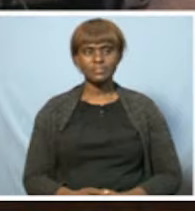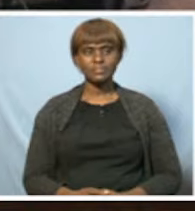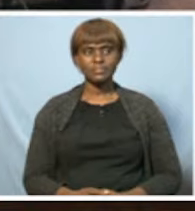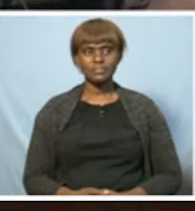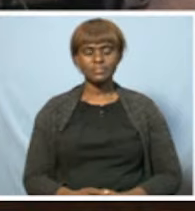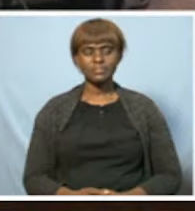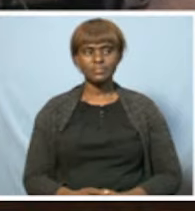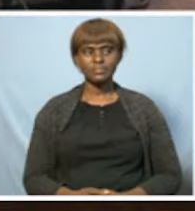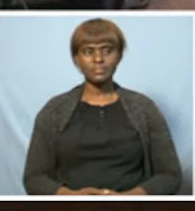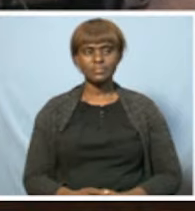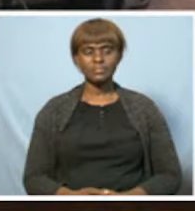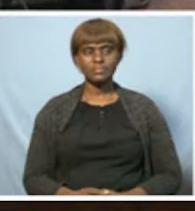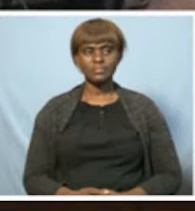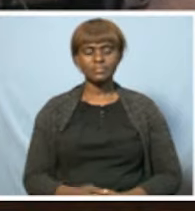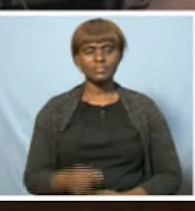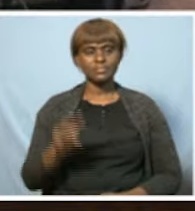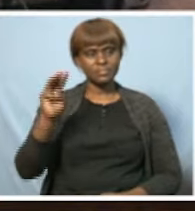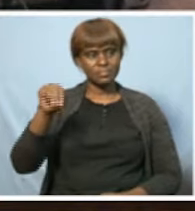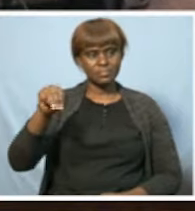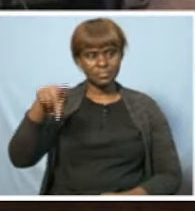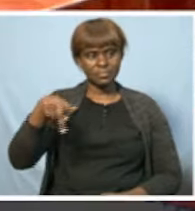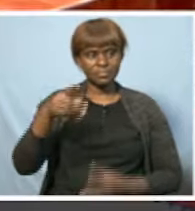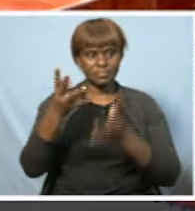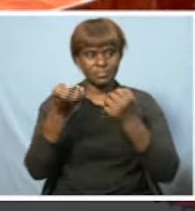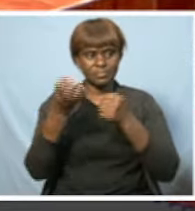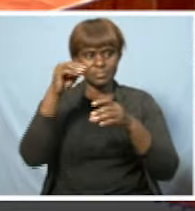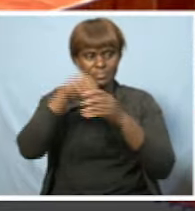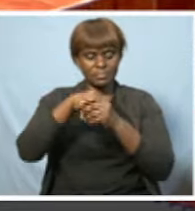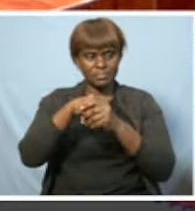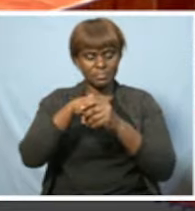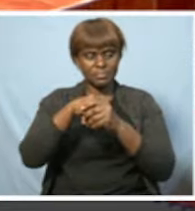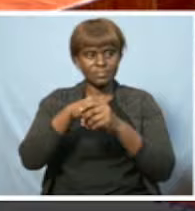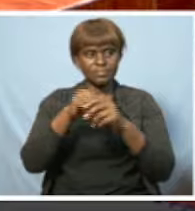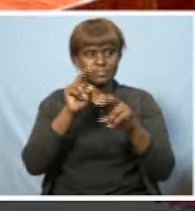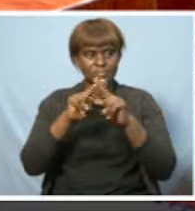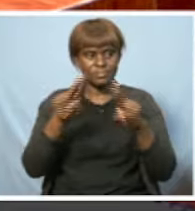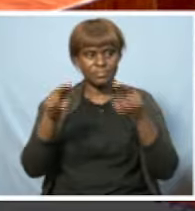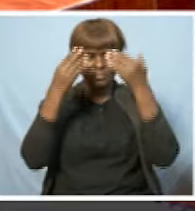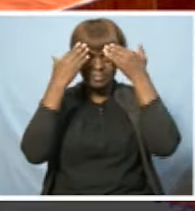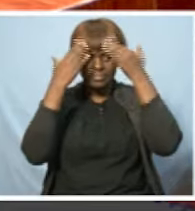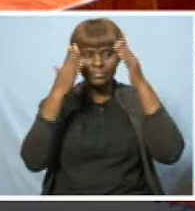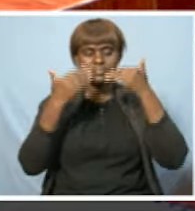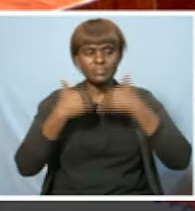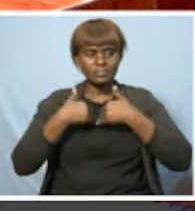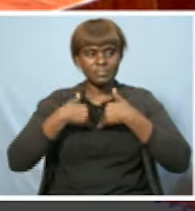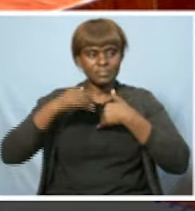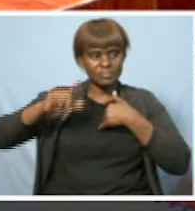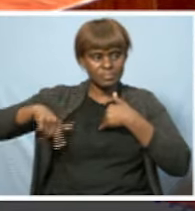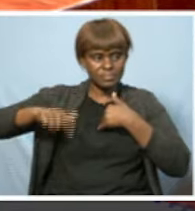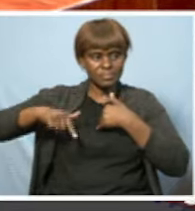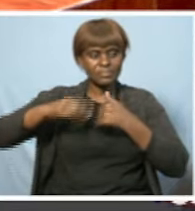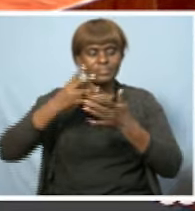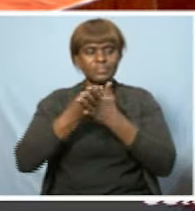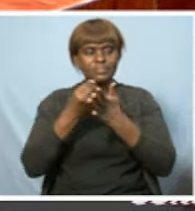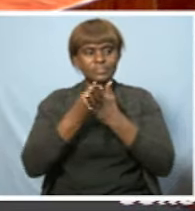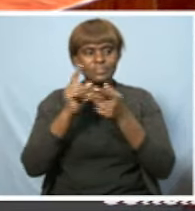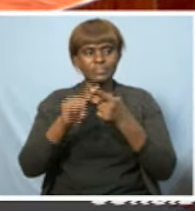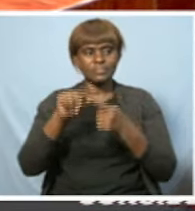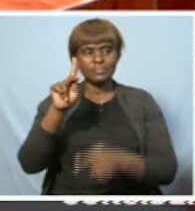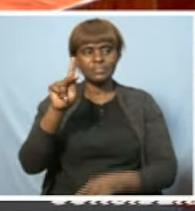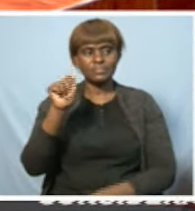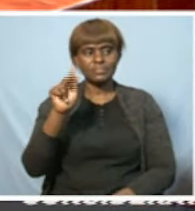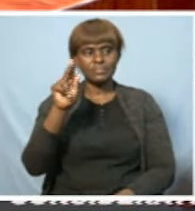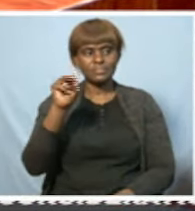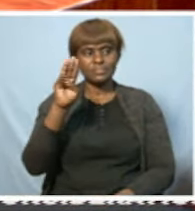the MP, you want to come in. The chair is aware of the delayed funding to Kaombwe.